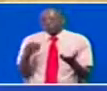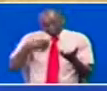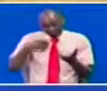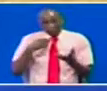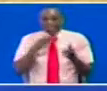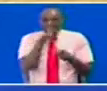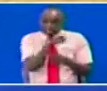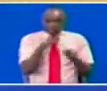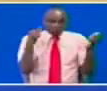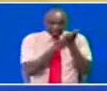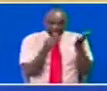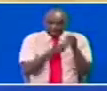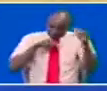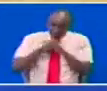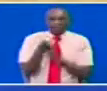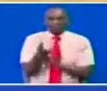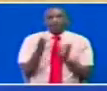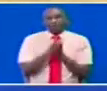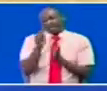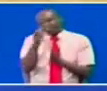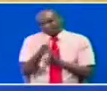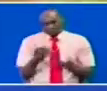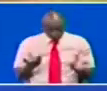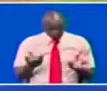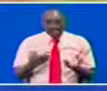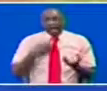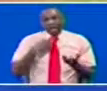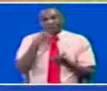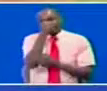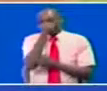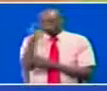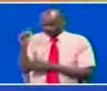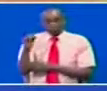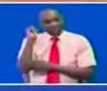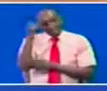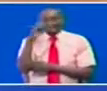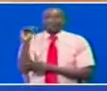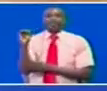after Chambogo broke the deadlock courtesy of Donald Oletea's try, making matters 5-0.